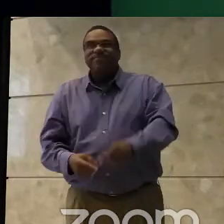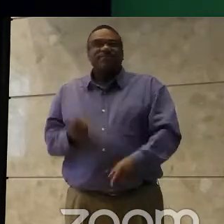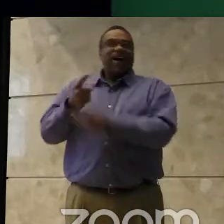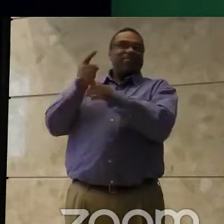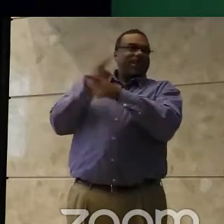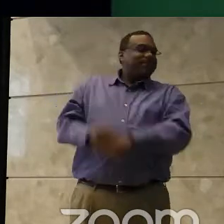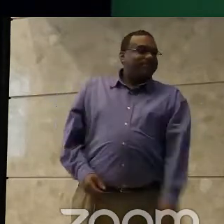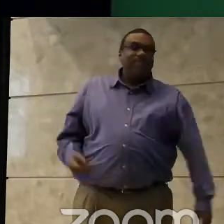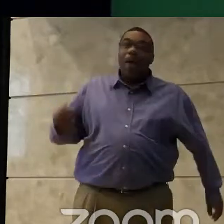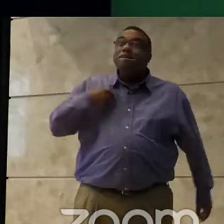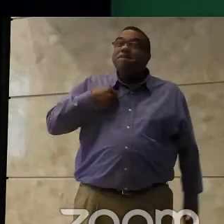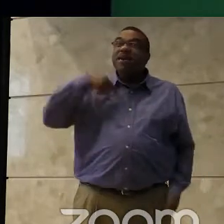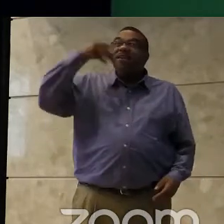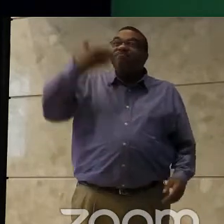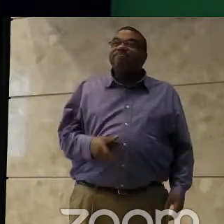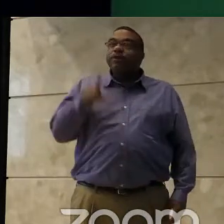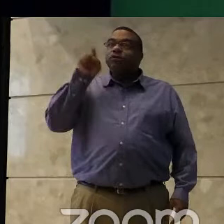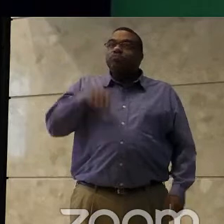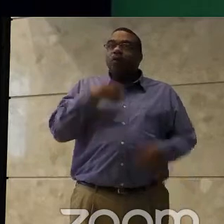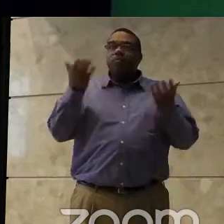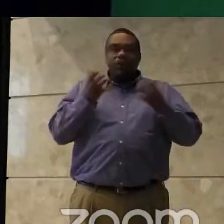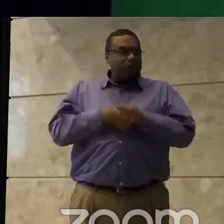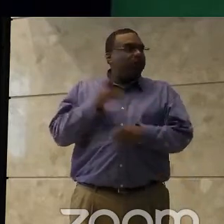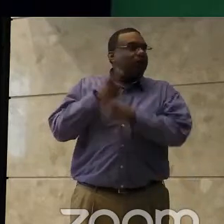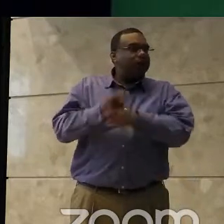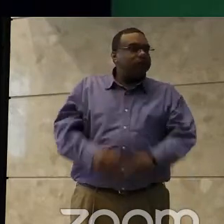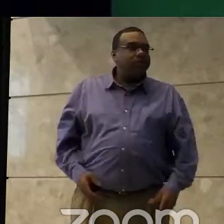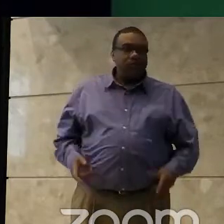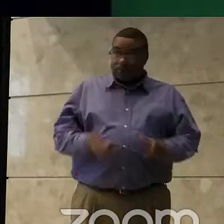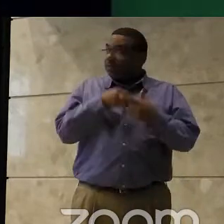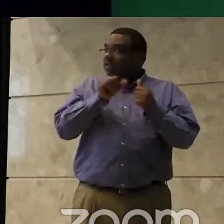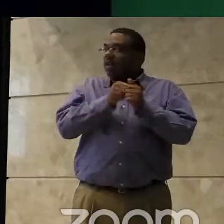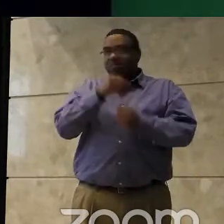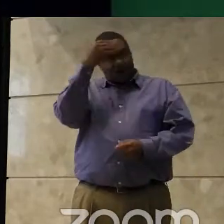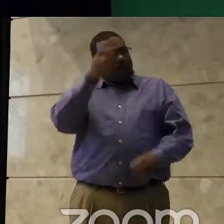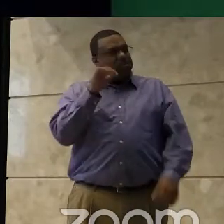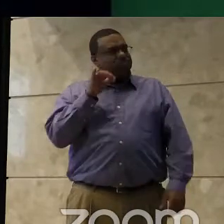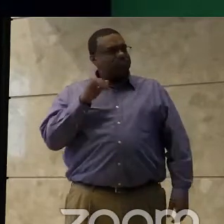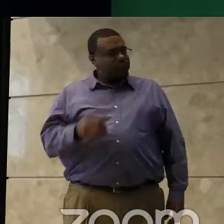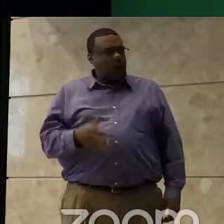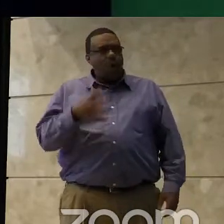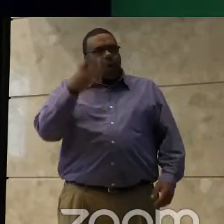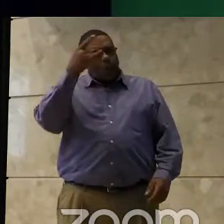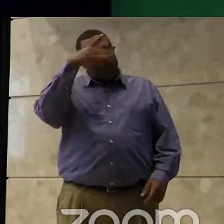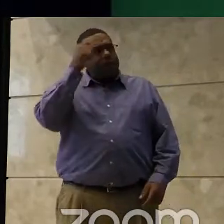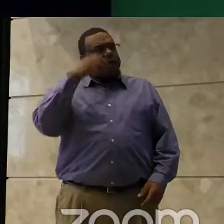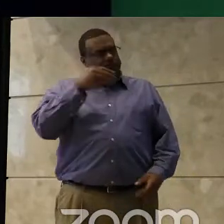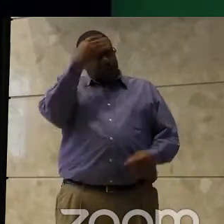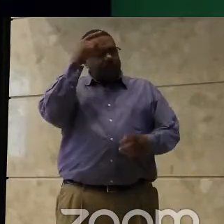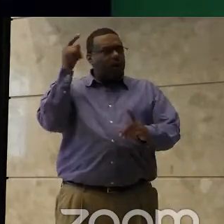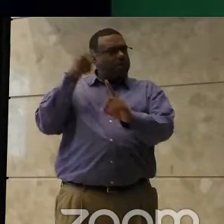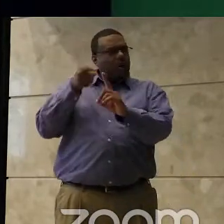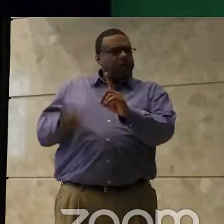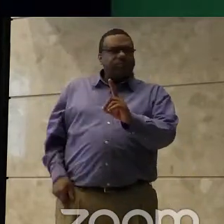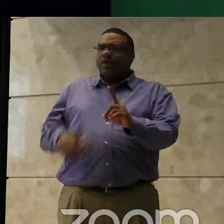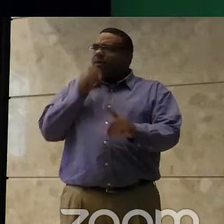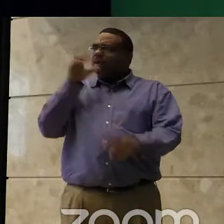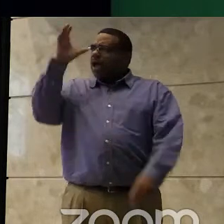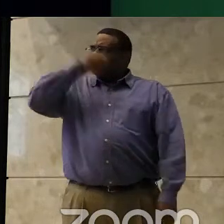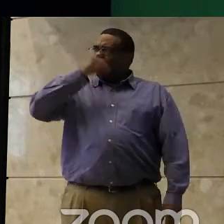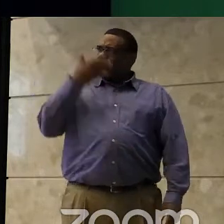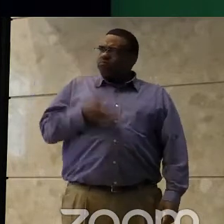I'm supposed to be here, all right? And I said it just like that to make the point. No, don't